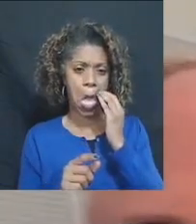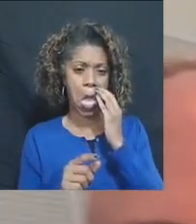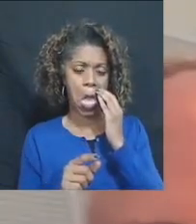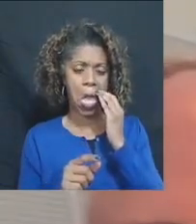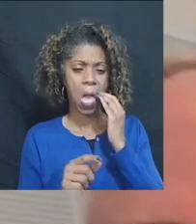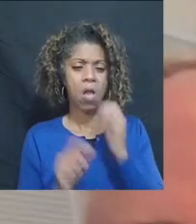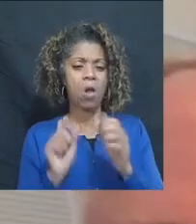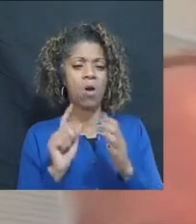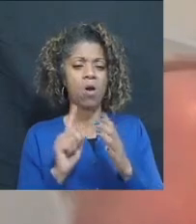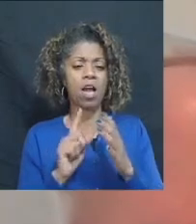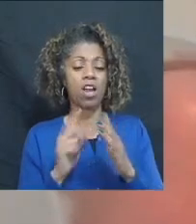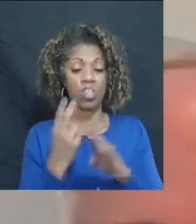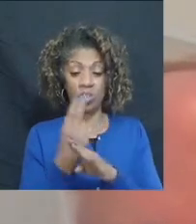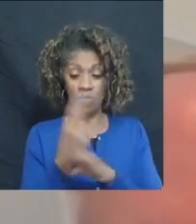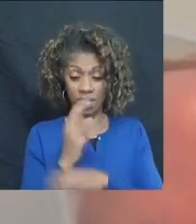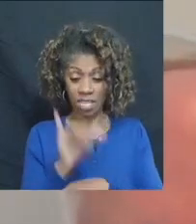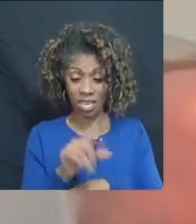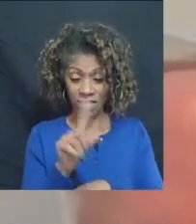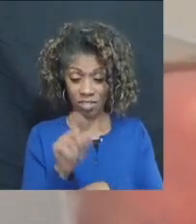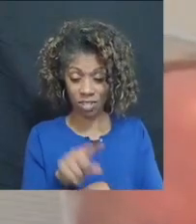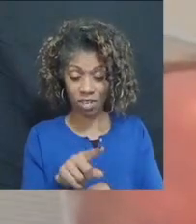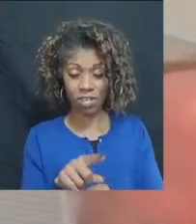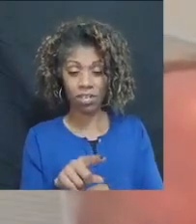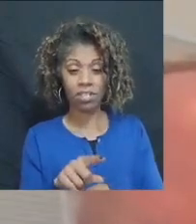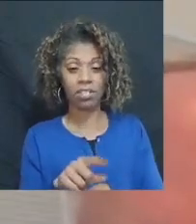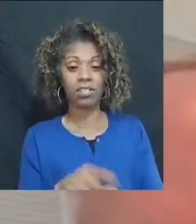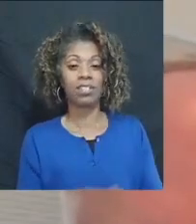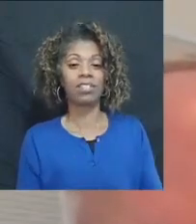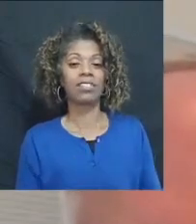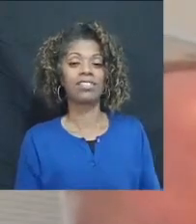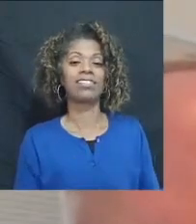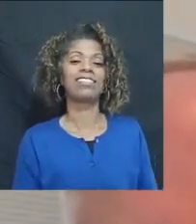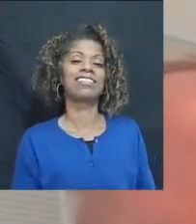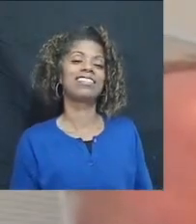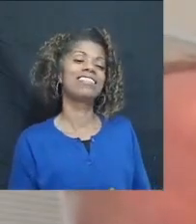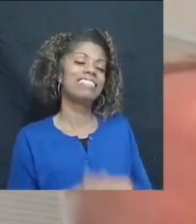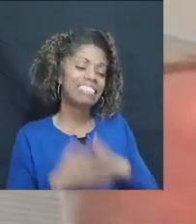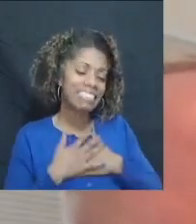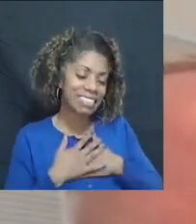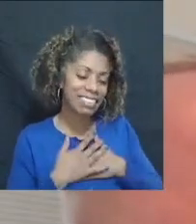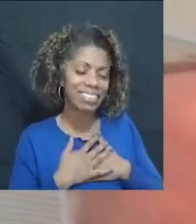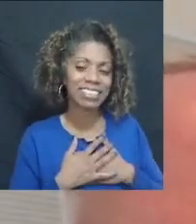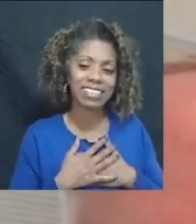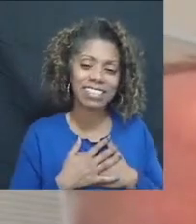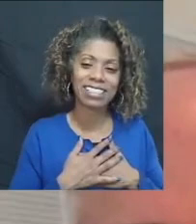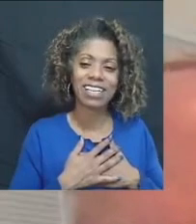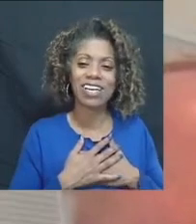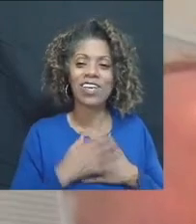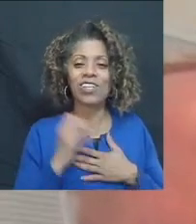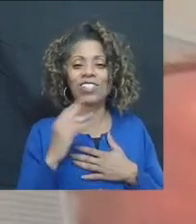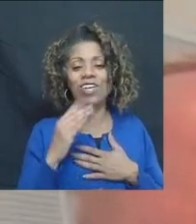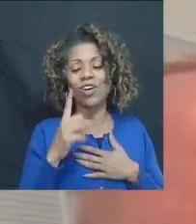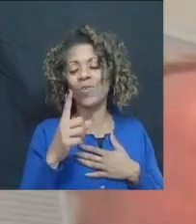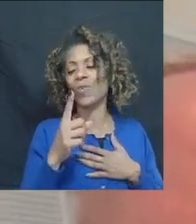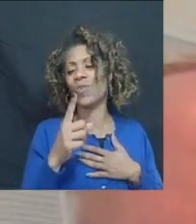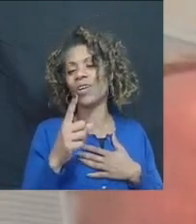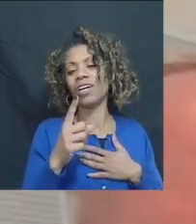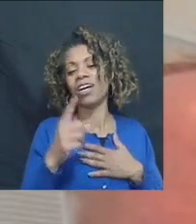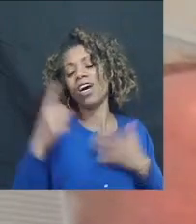using that song to advance public health. So we'd already mentioned my mother. And, my